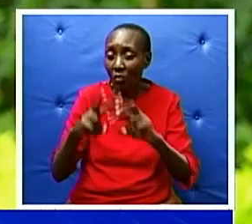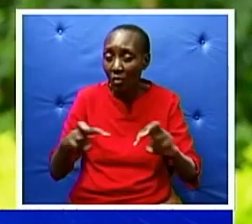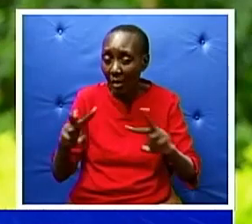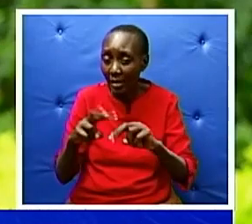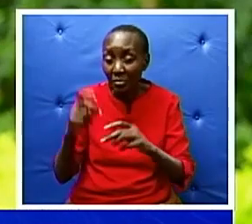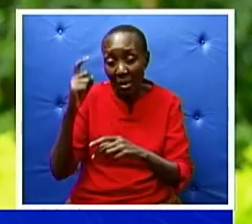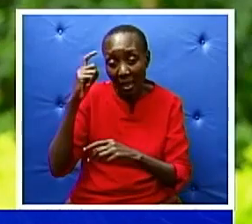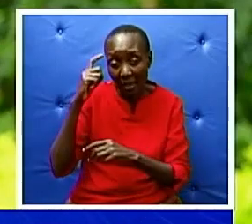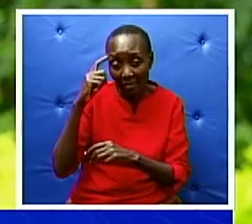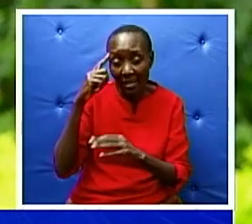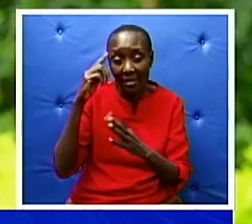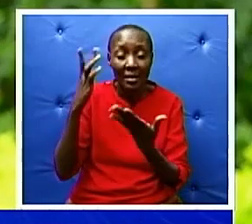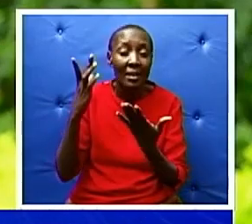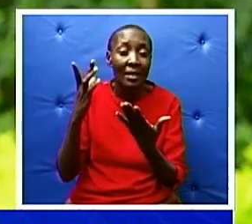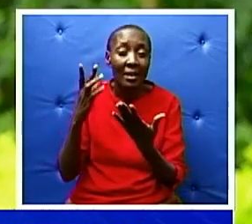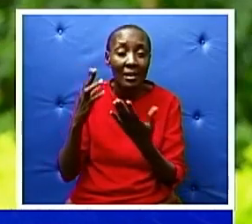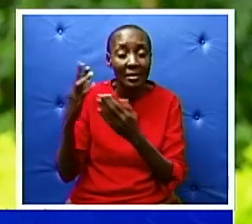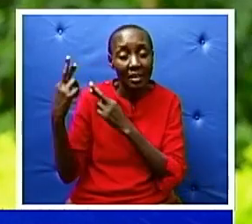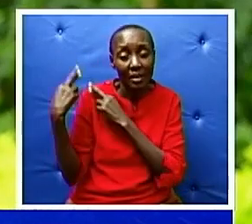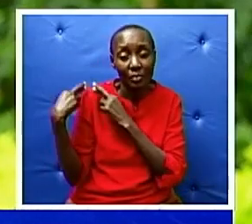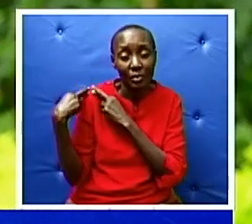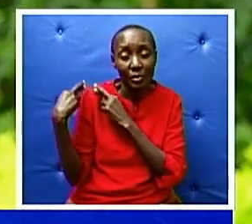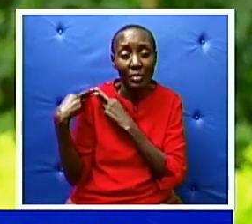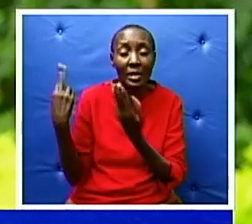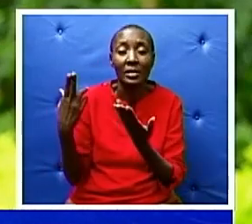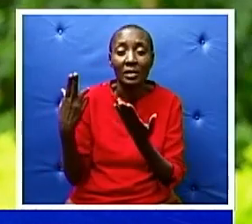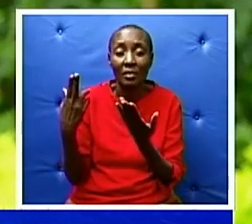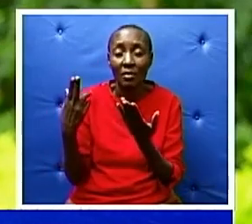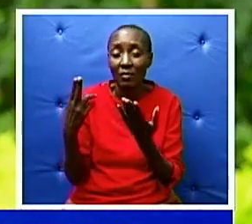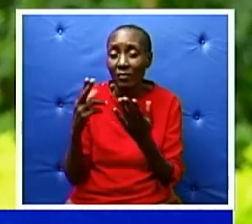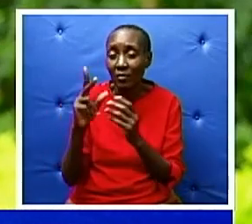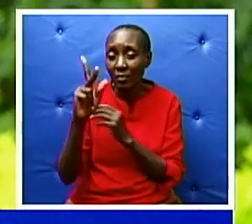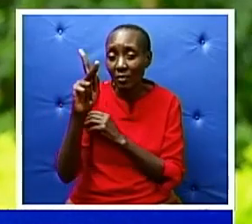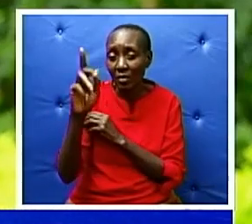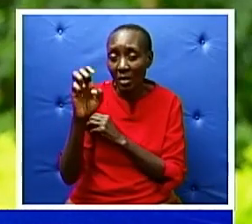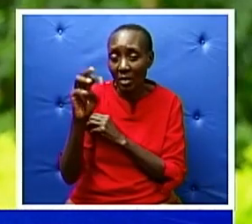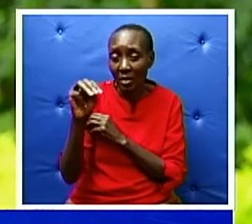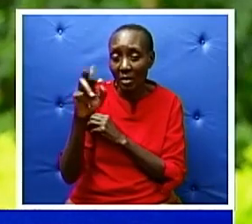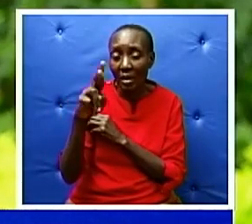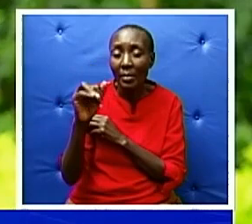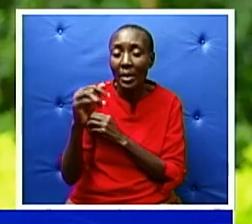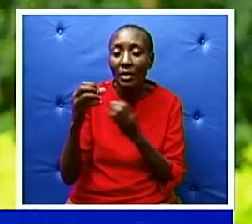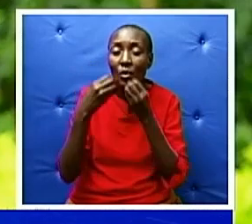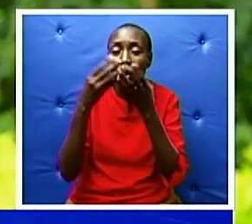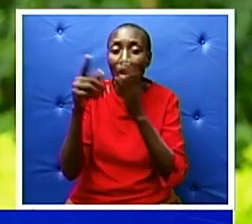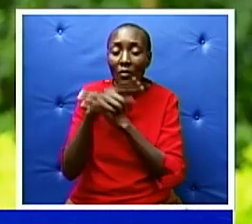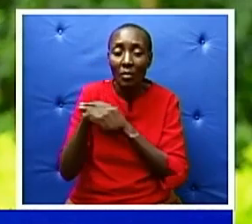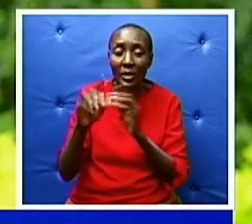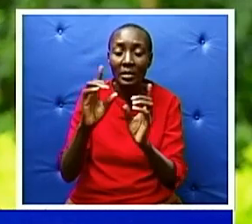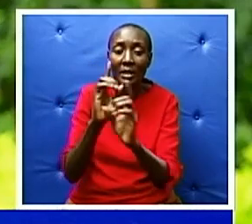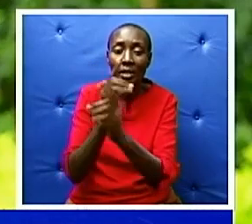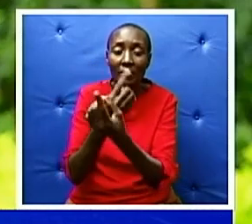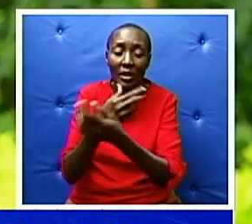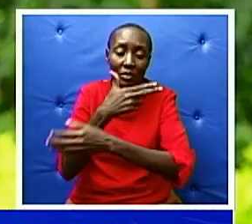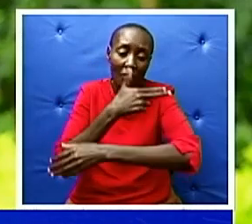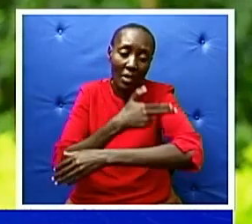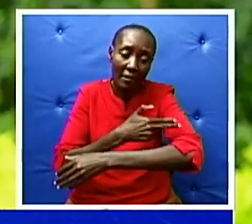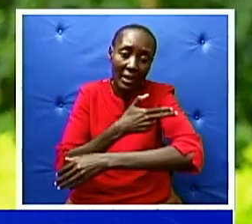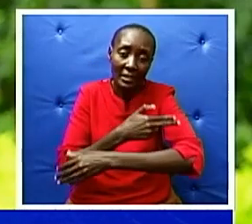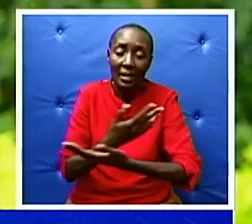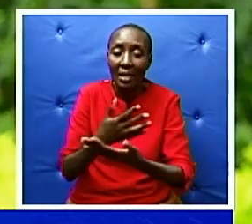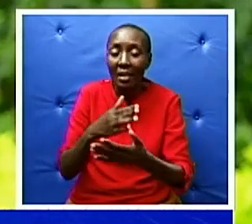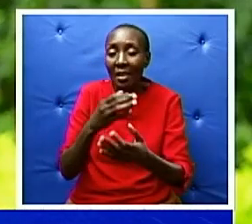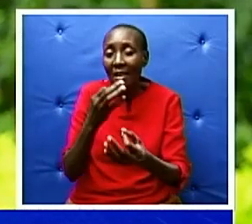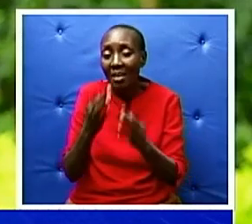that how different the vaccines are, which one is better than the other, are they the same? So is there